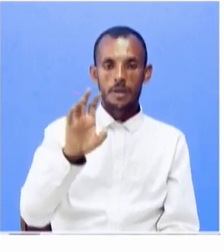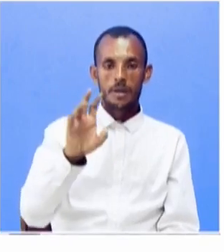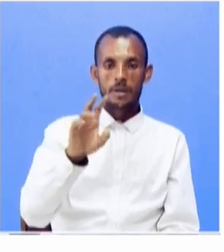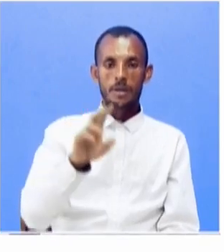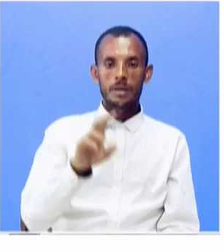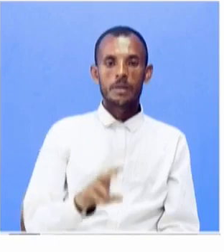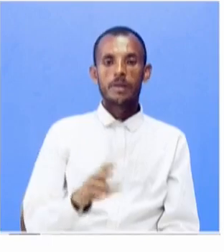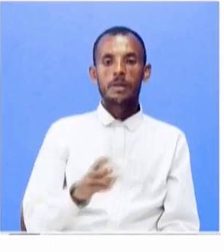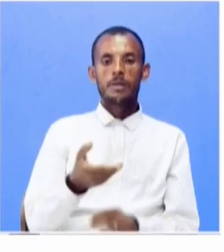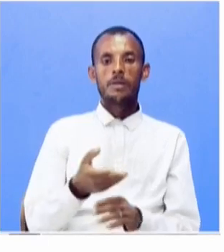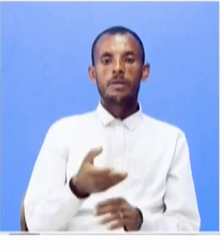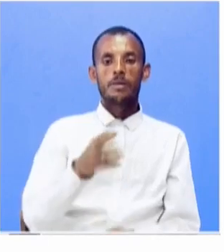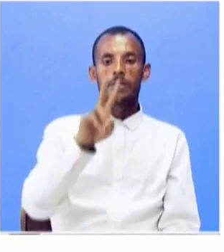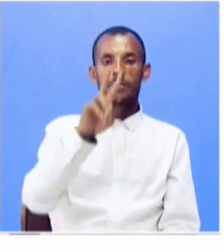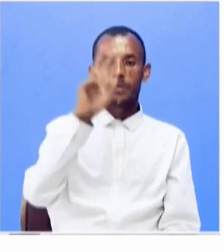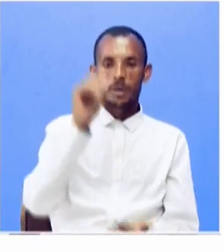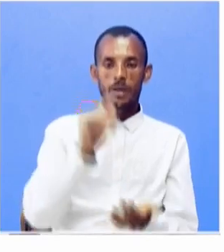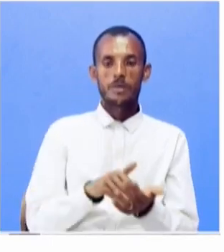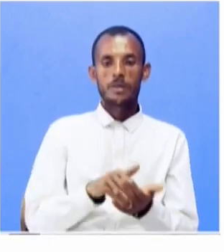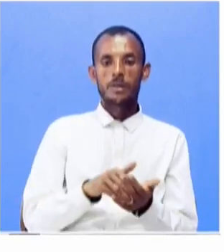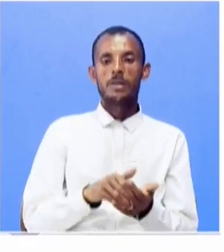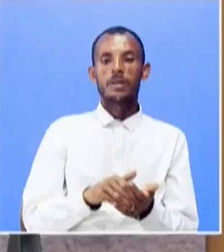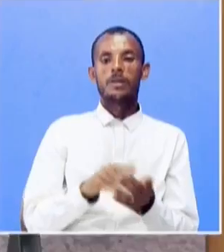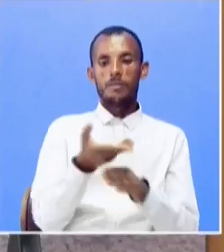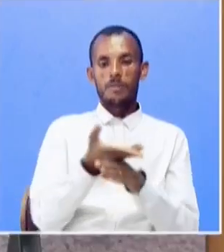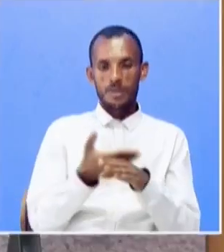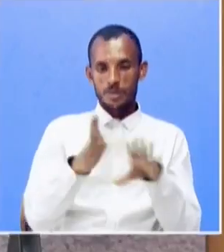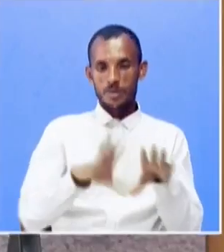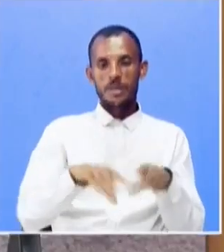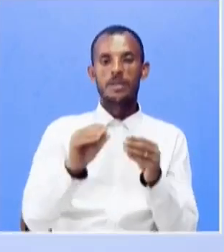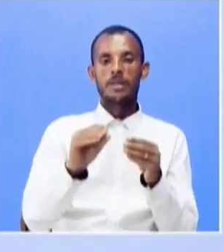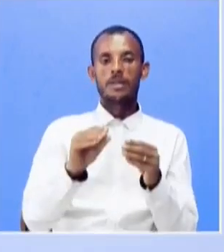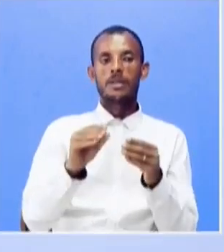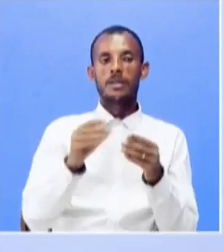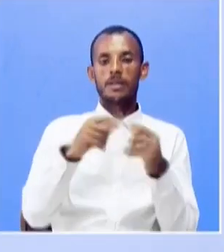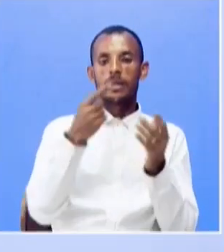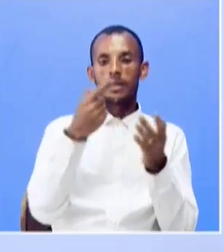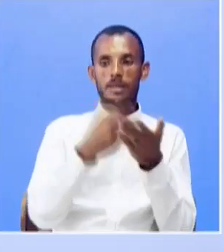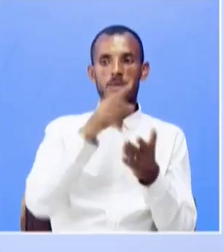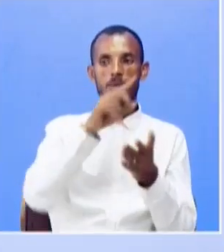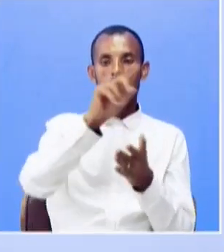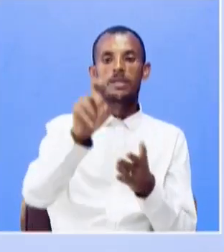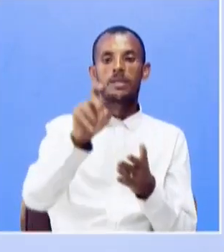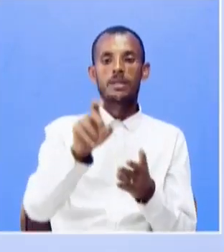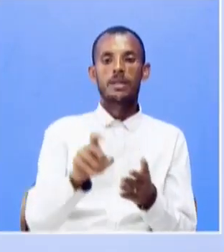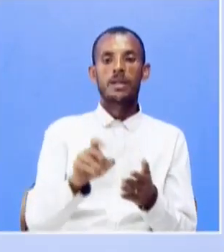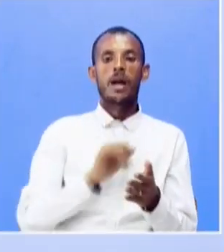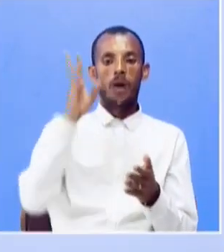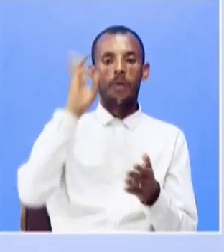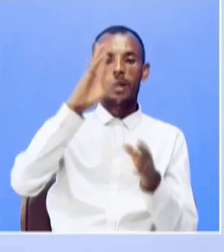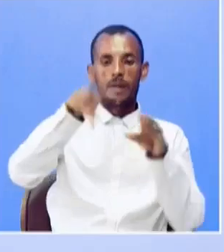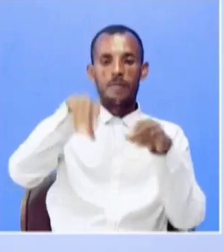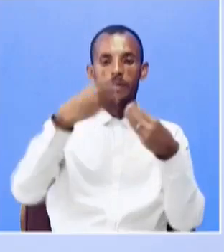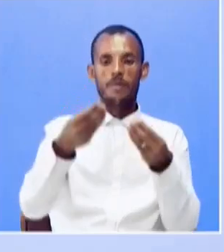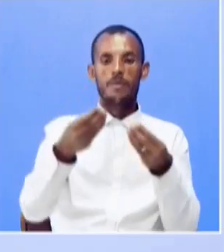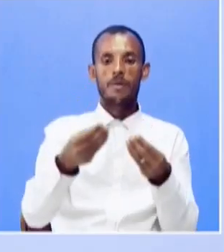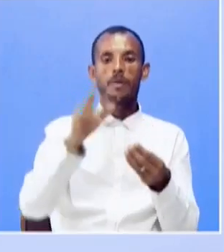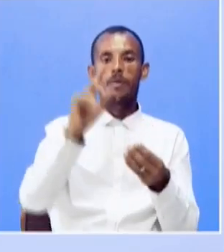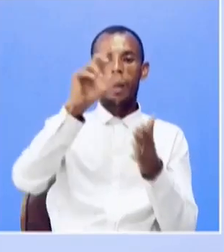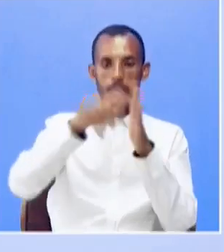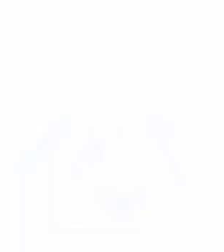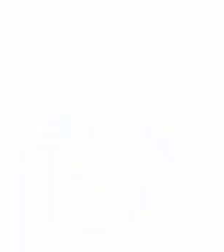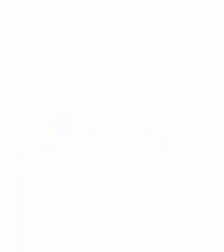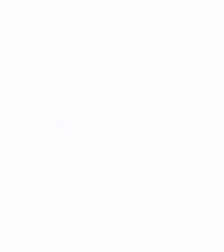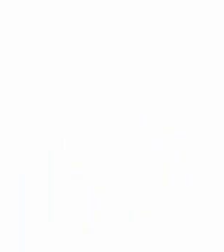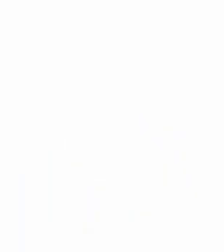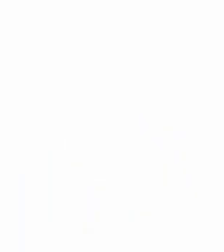Please students on 2000. Please students try this question. I'll give you 1 minute for